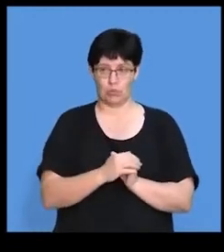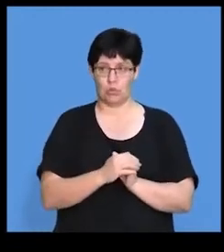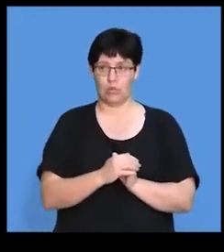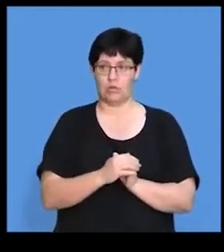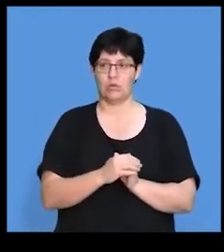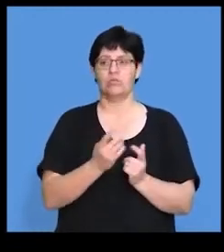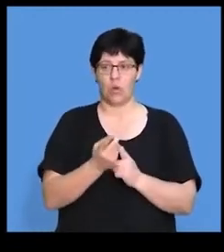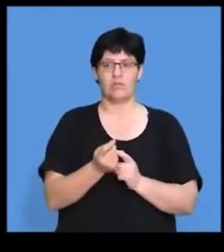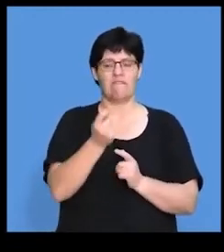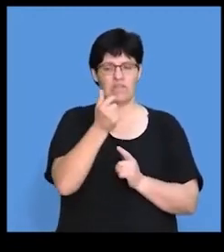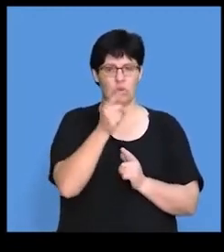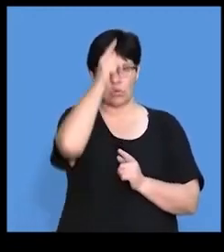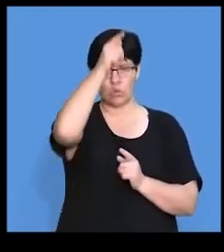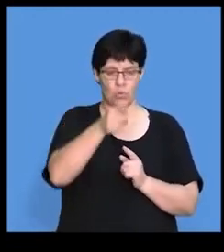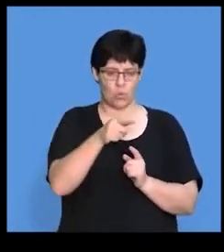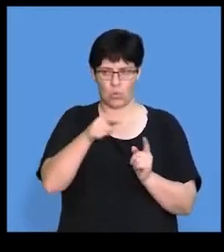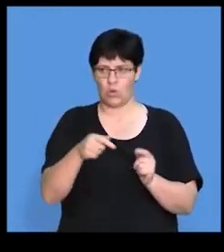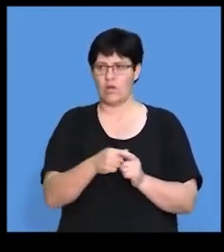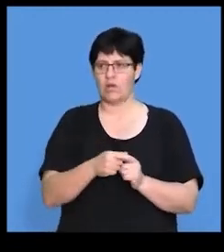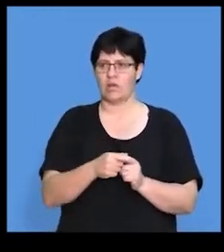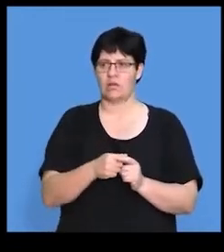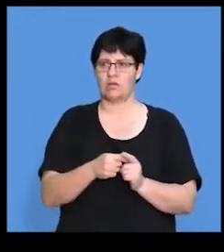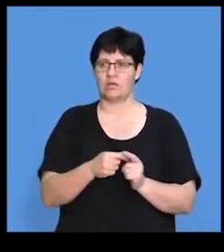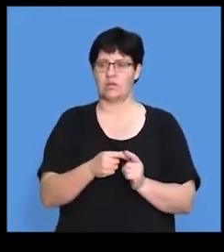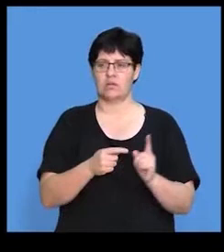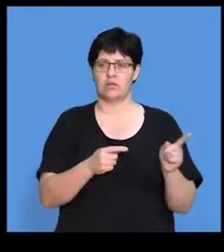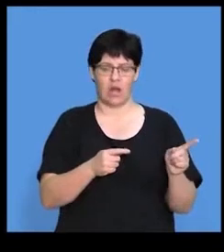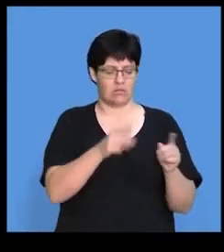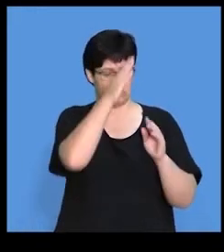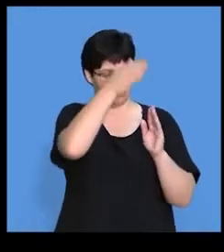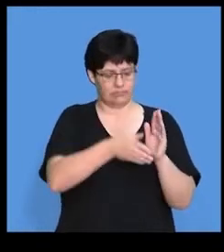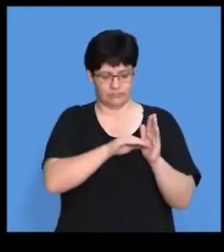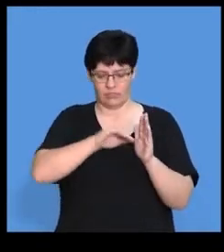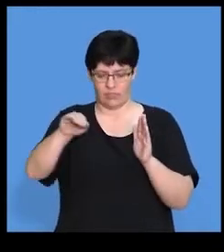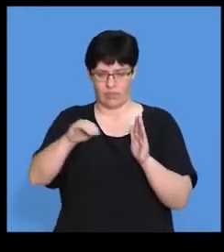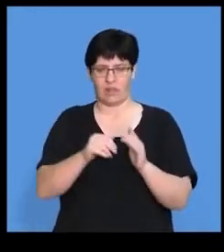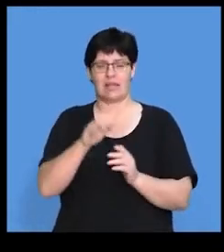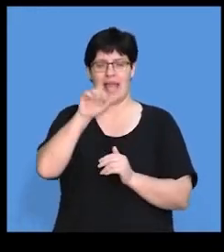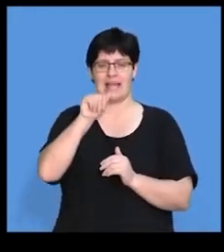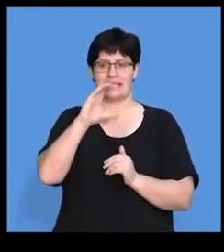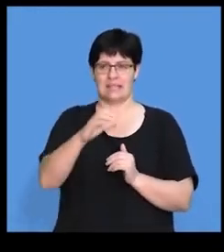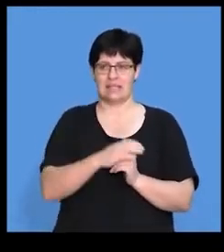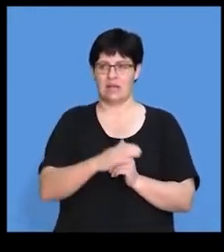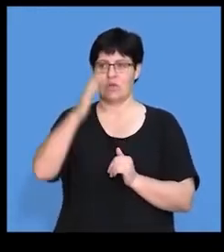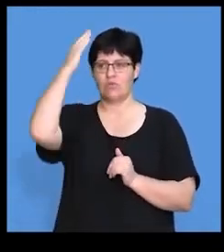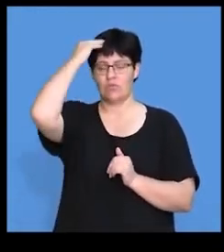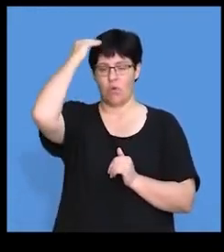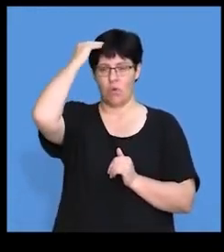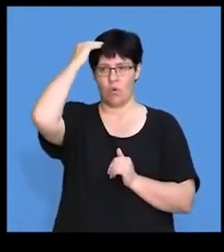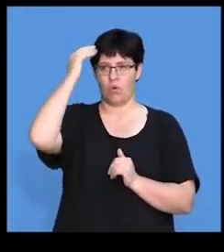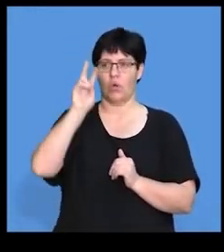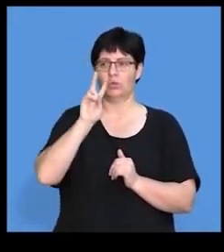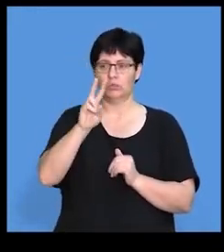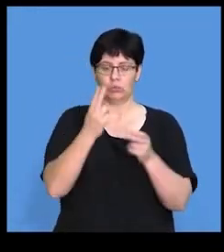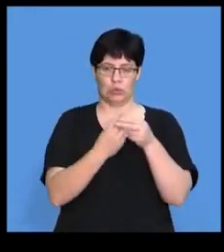quite a few radii drawn here. There's a diameter over there, and there's this radius over here, AC. And we know that that is 2